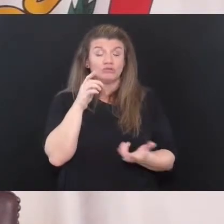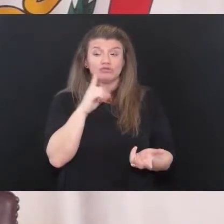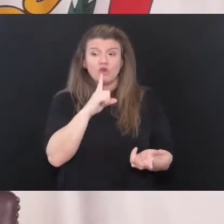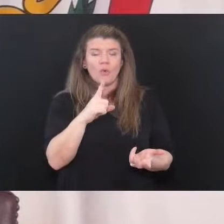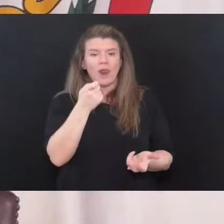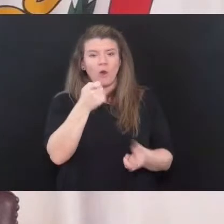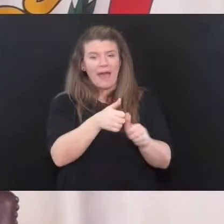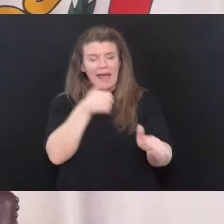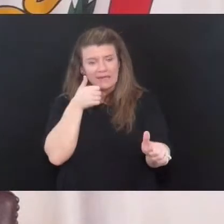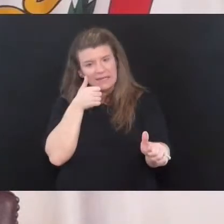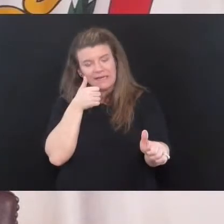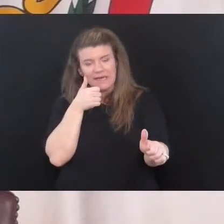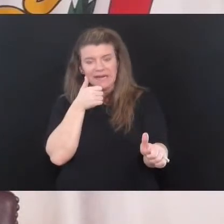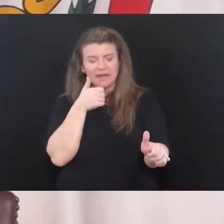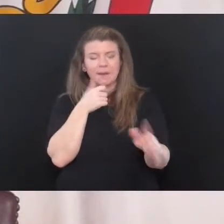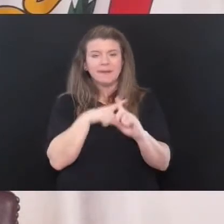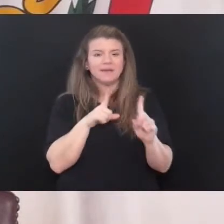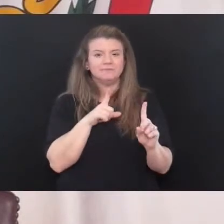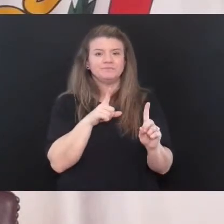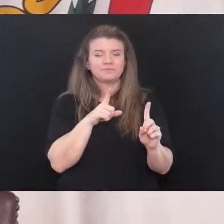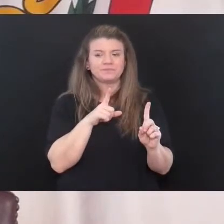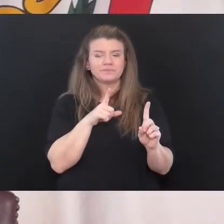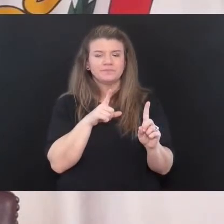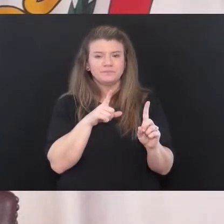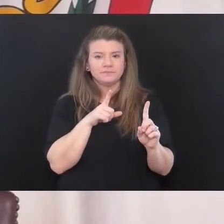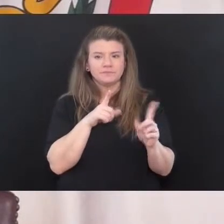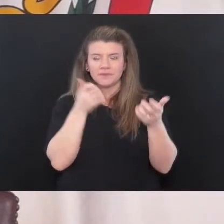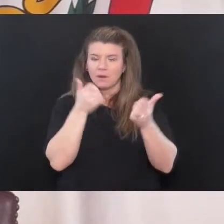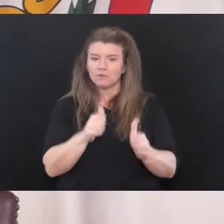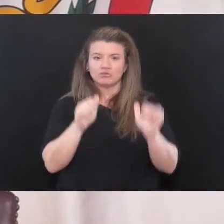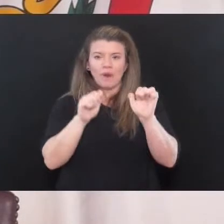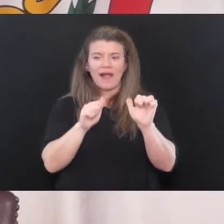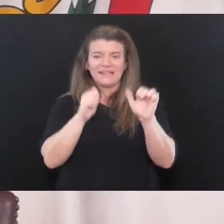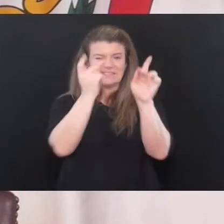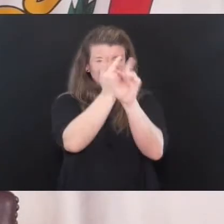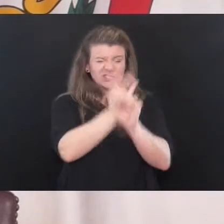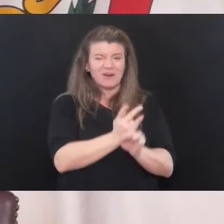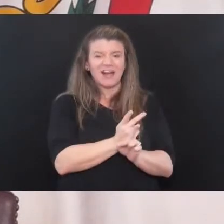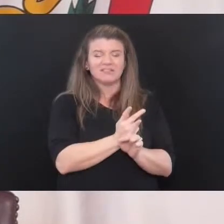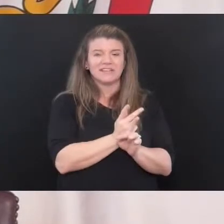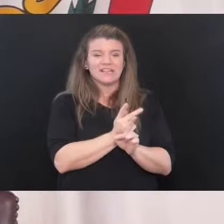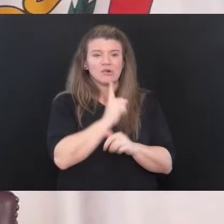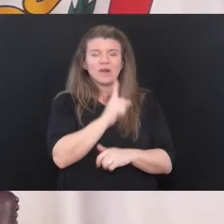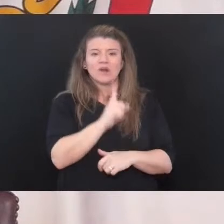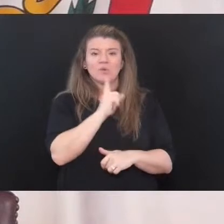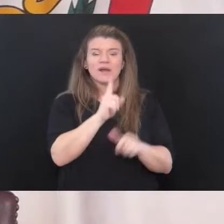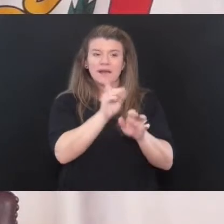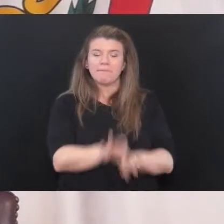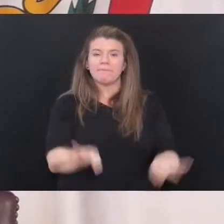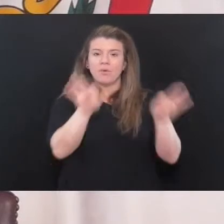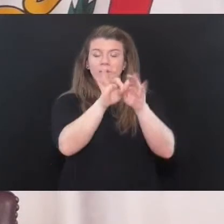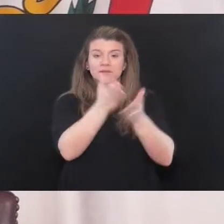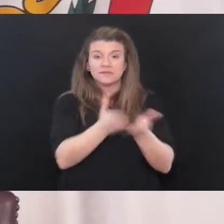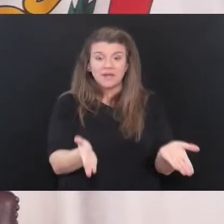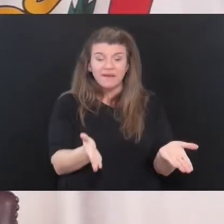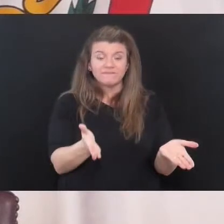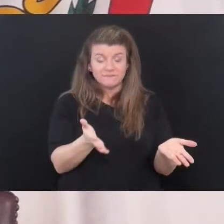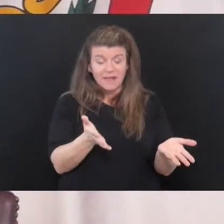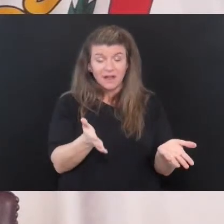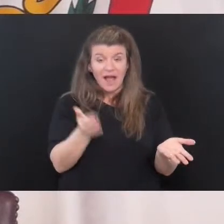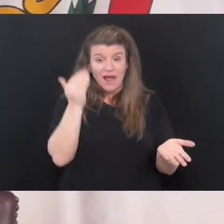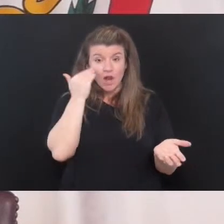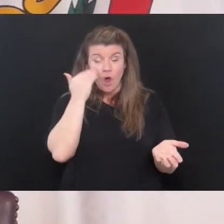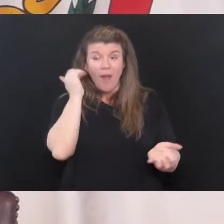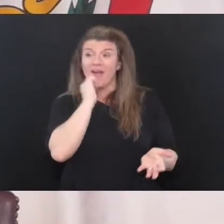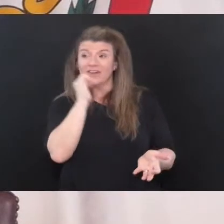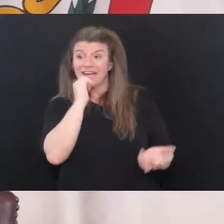got a little bit behind and everything, but we're trying to deal with, really important stuff, like I know we're dealing with each